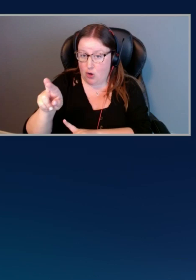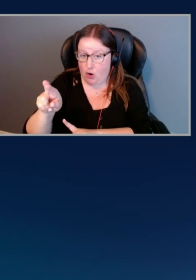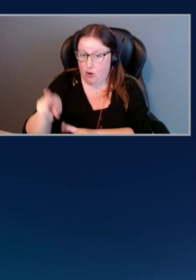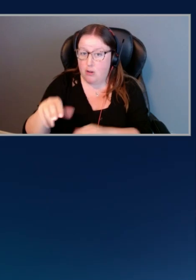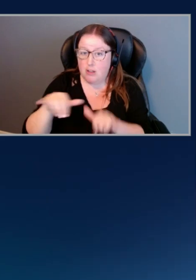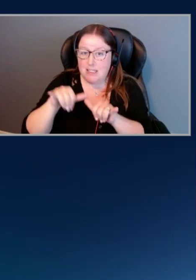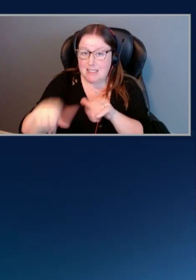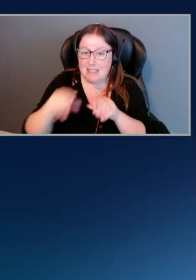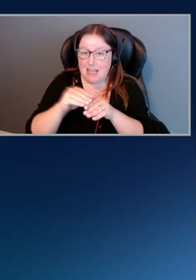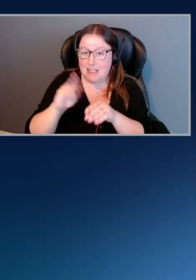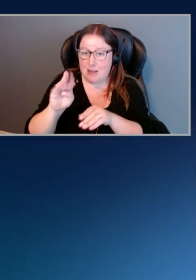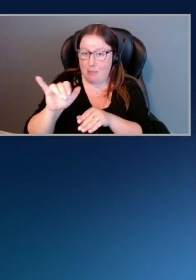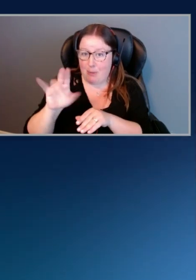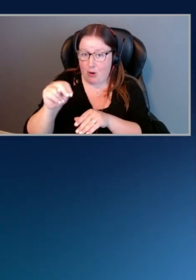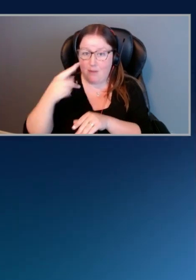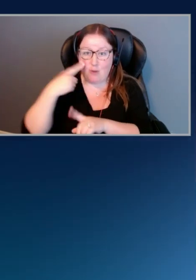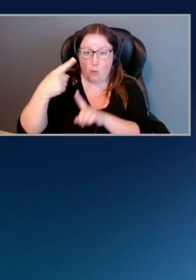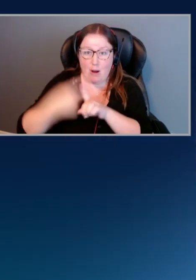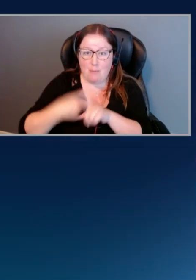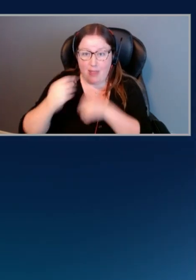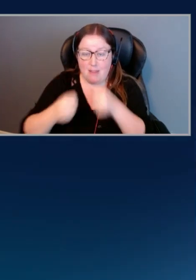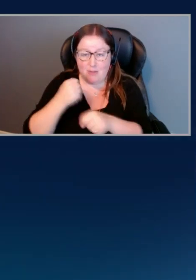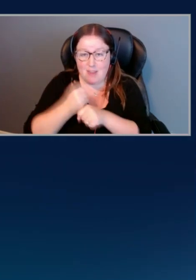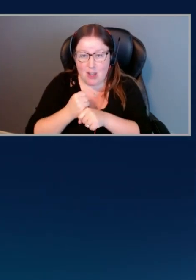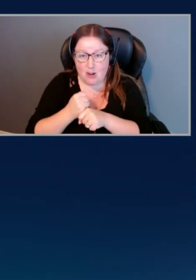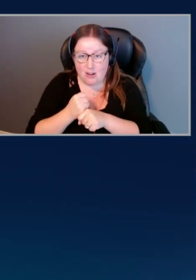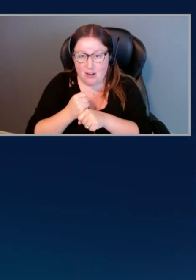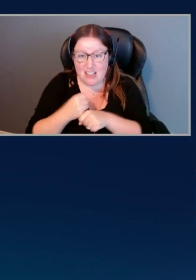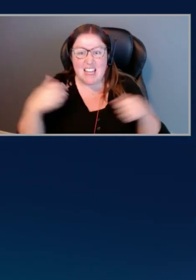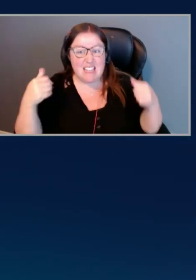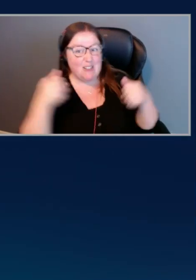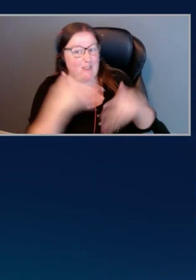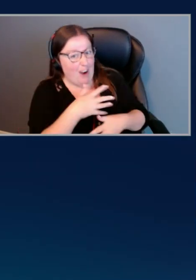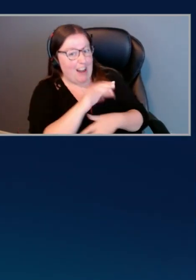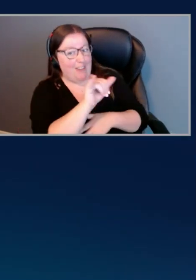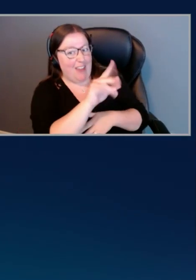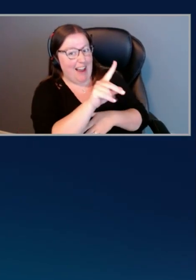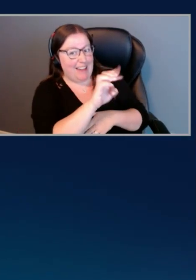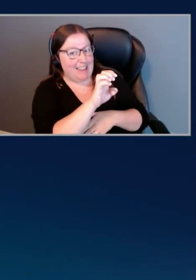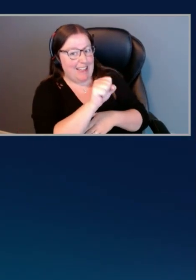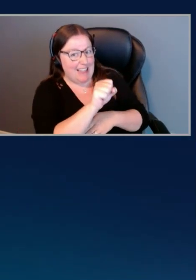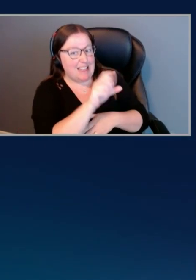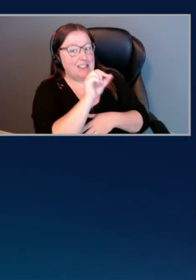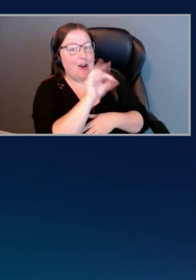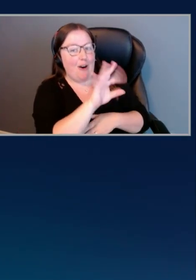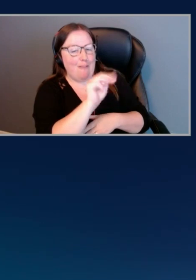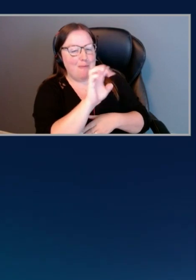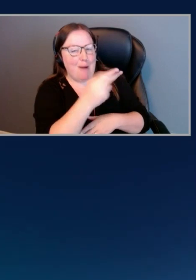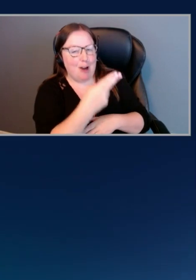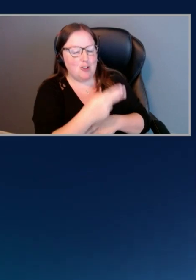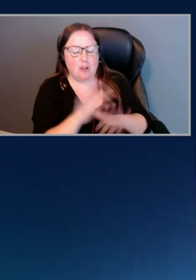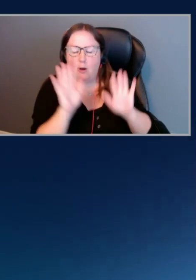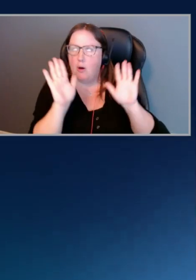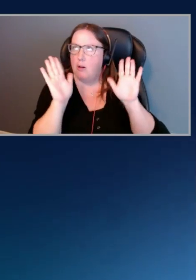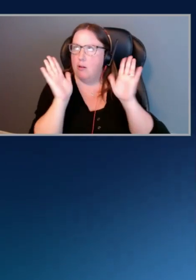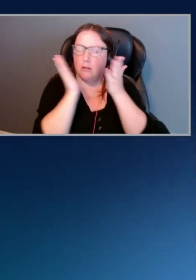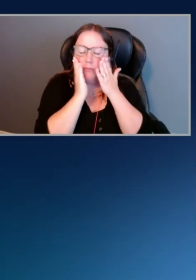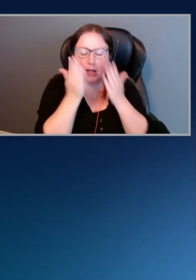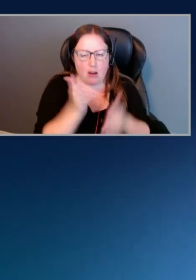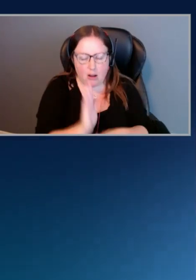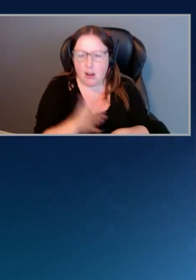year? Why? He's afraid of the IDEs of March. Oh my God, Kobus. Okay, we're gonna show some code